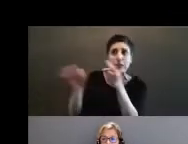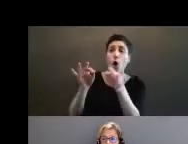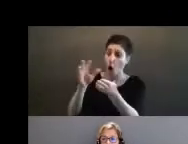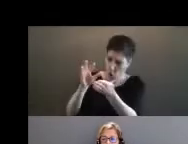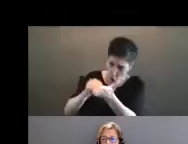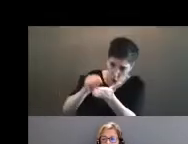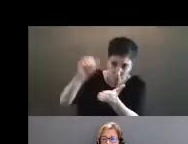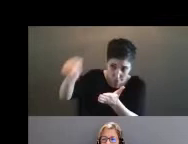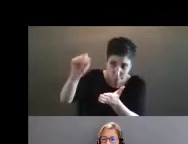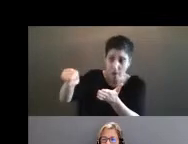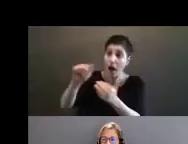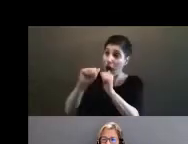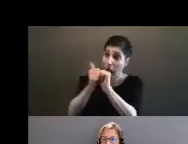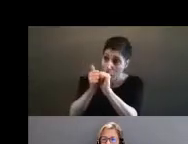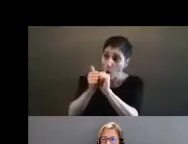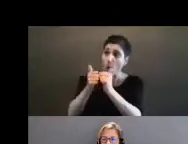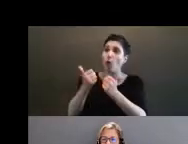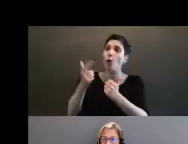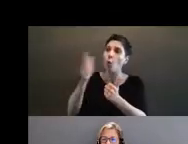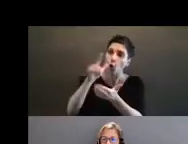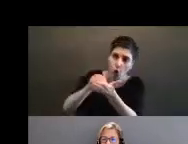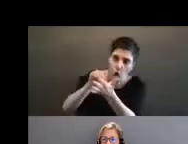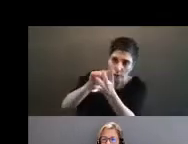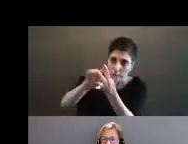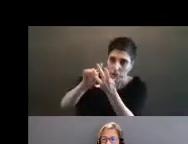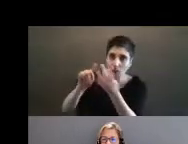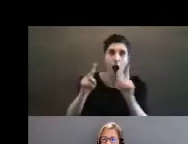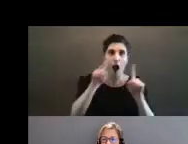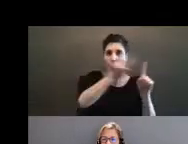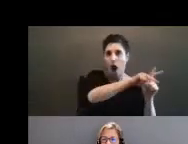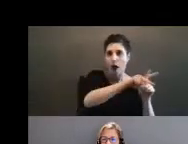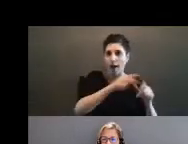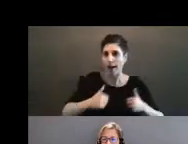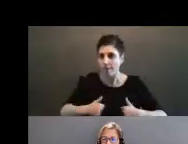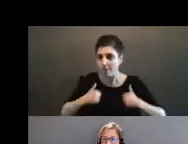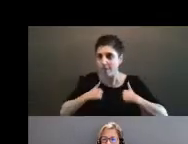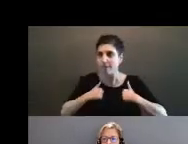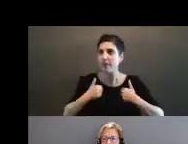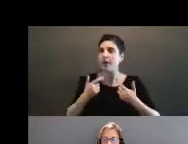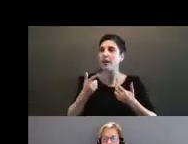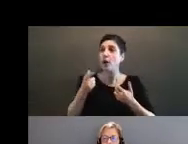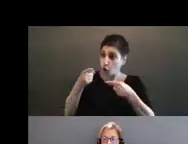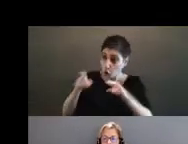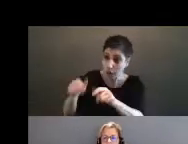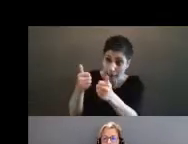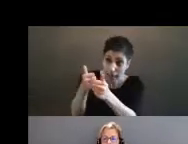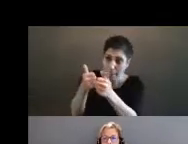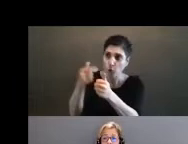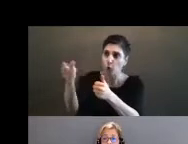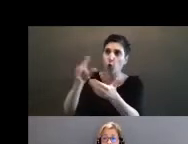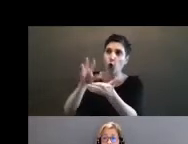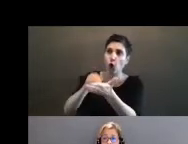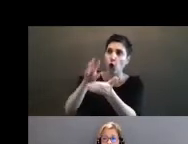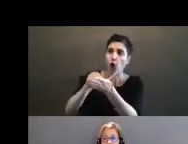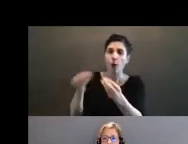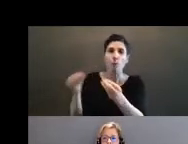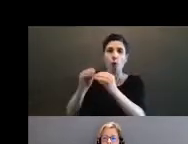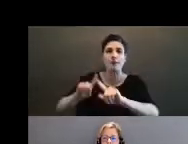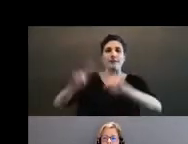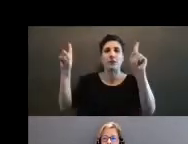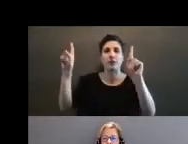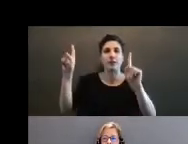those transferable skills and of how you learn differently when you are relaxed and having